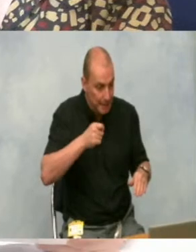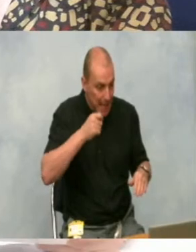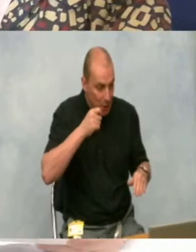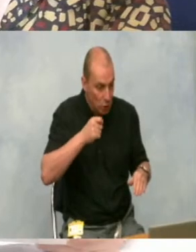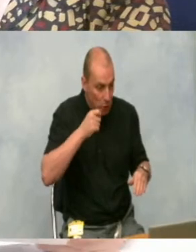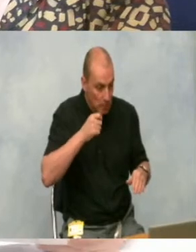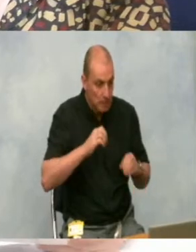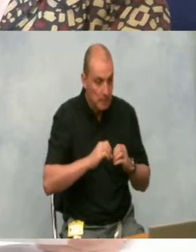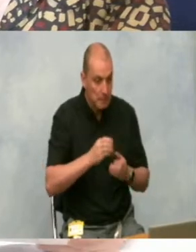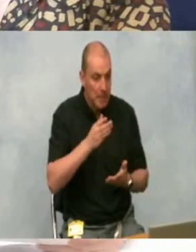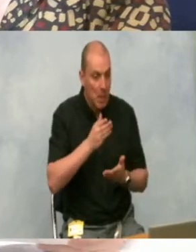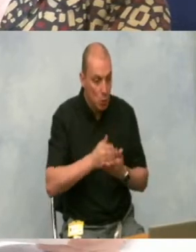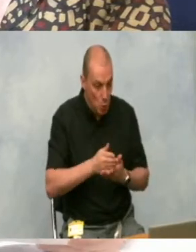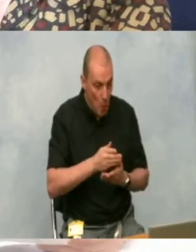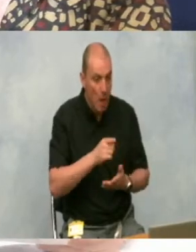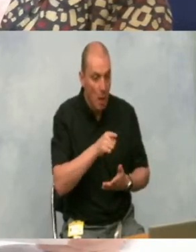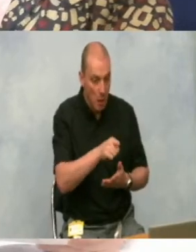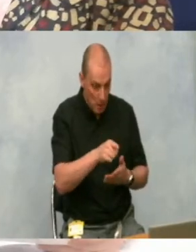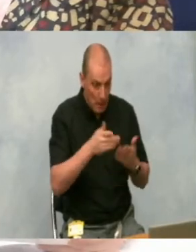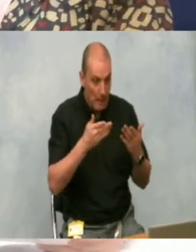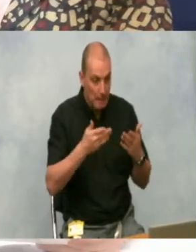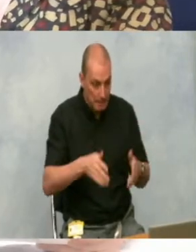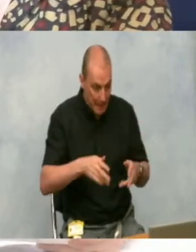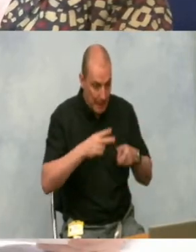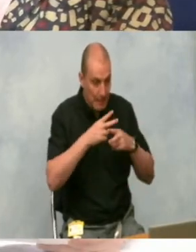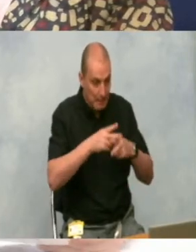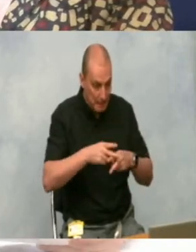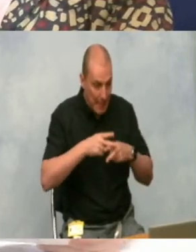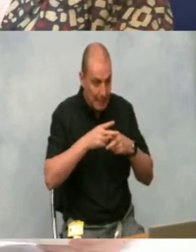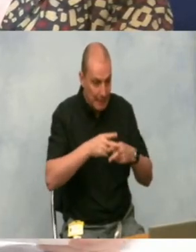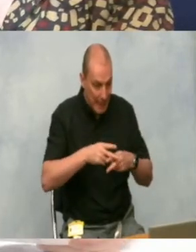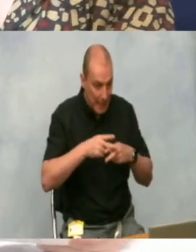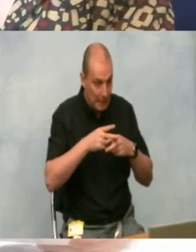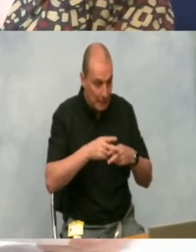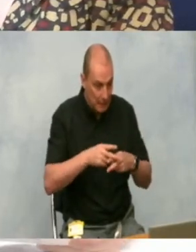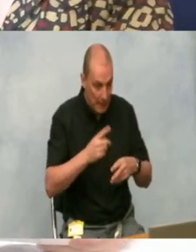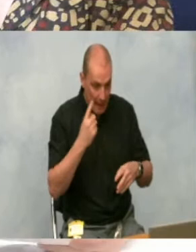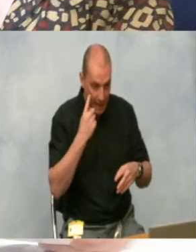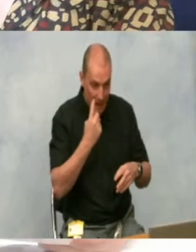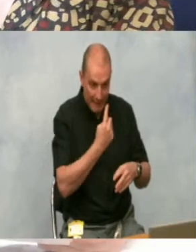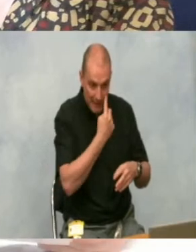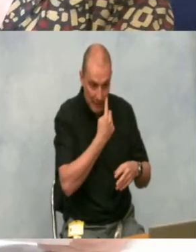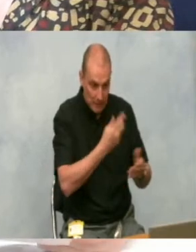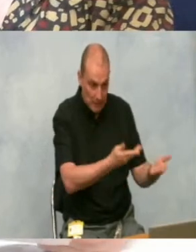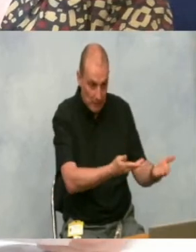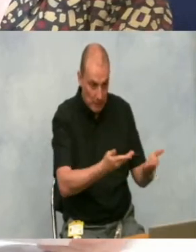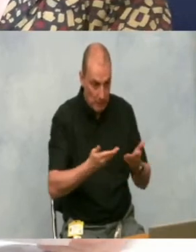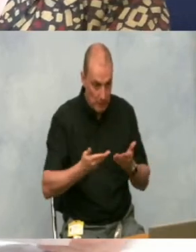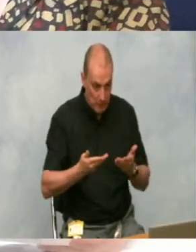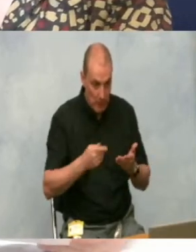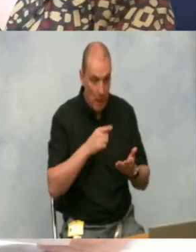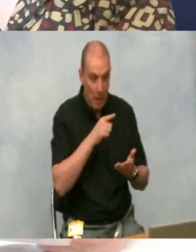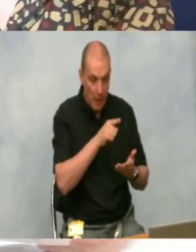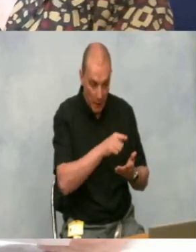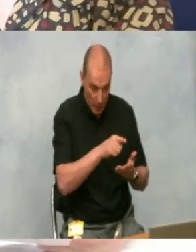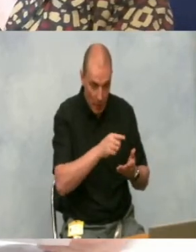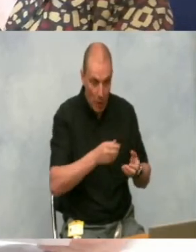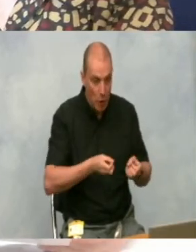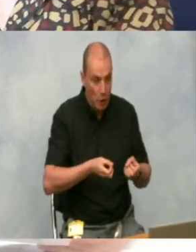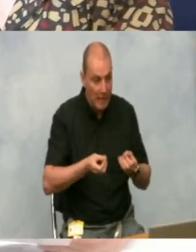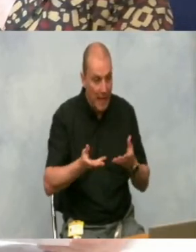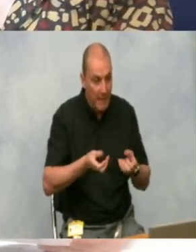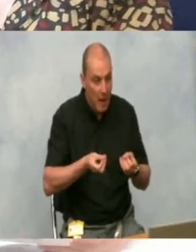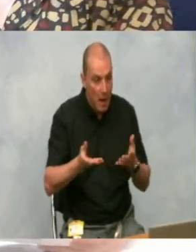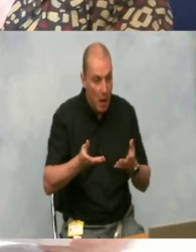the area is being maintained, and by evidence from the football club that they are delivering the wider